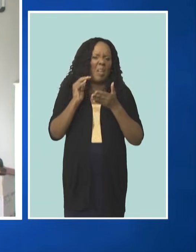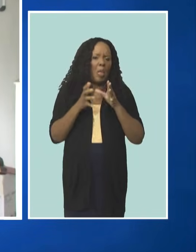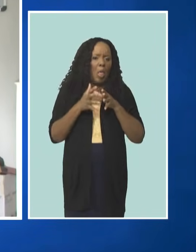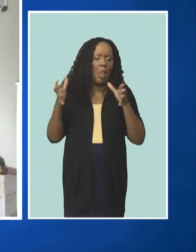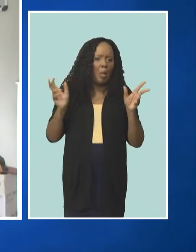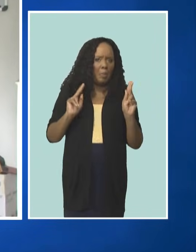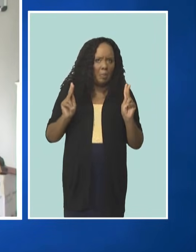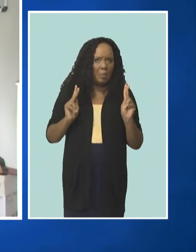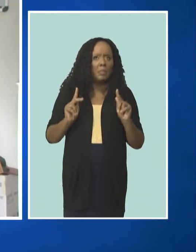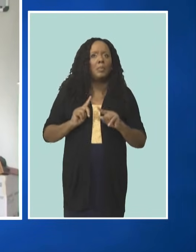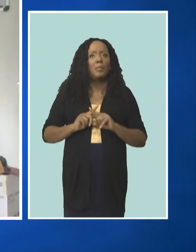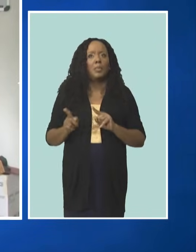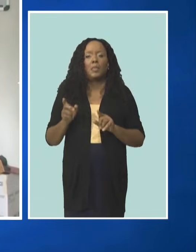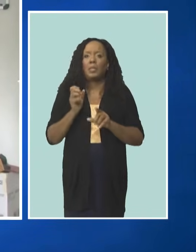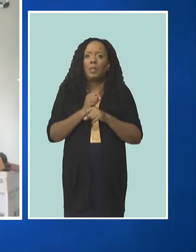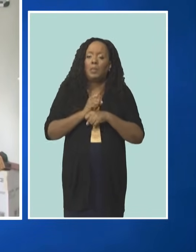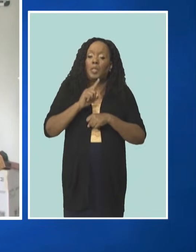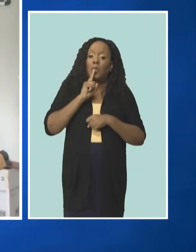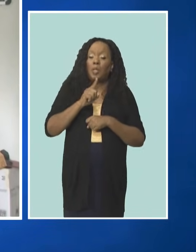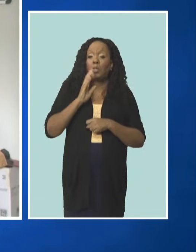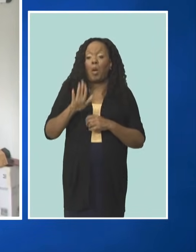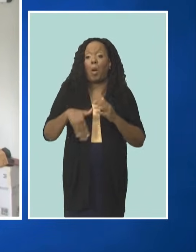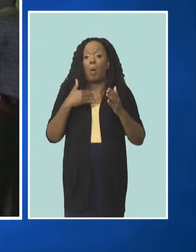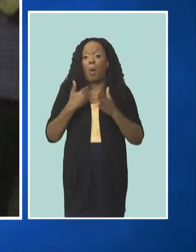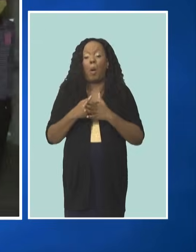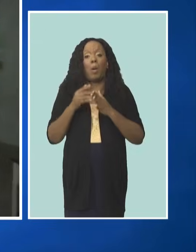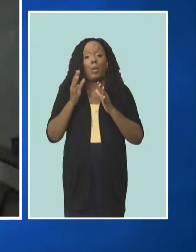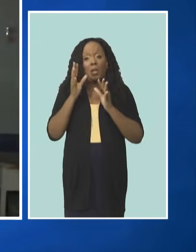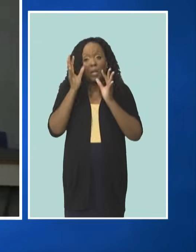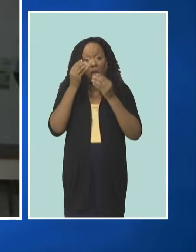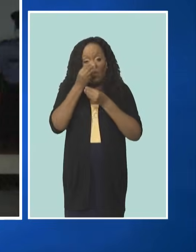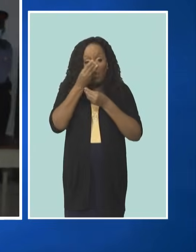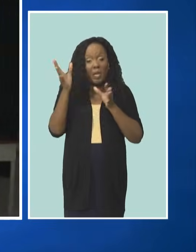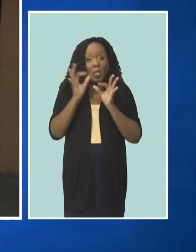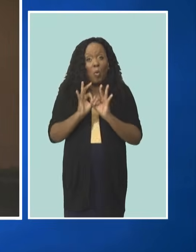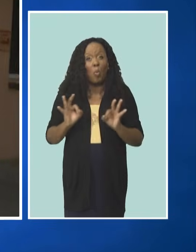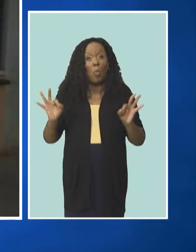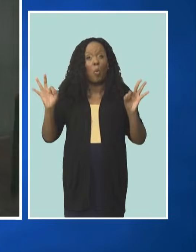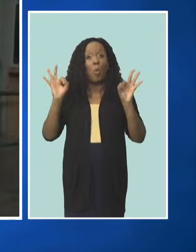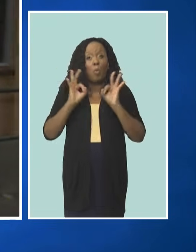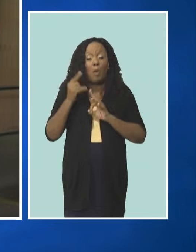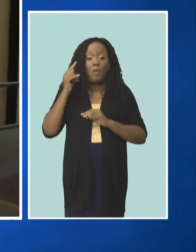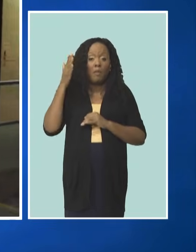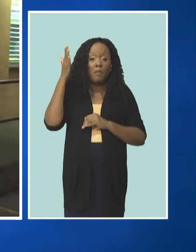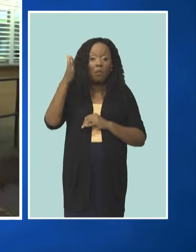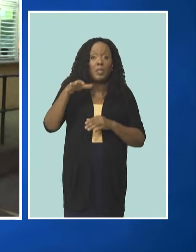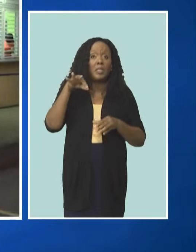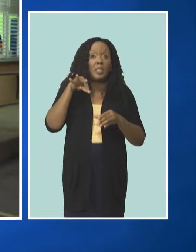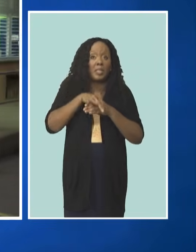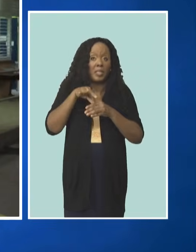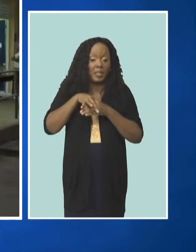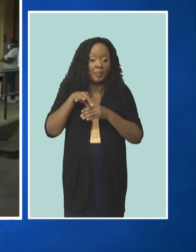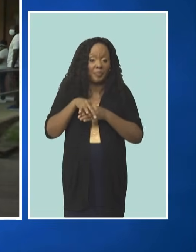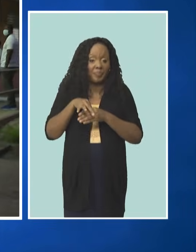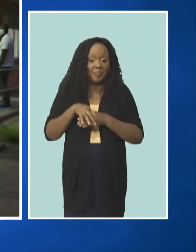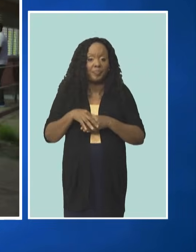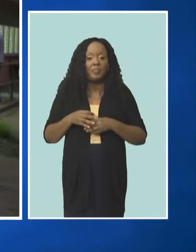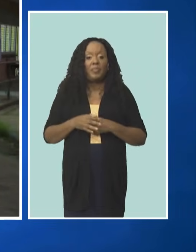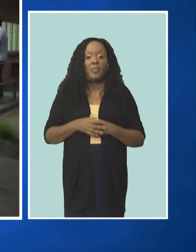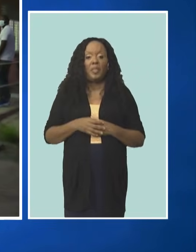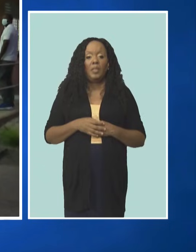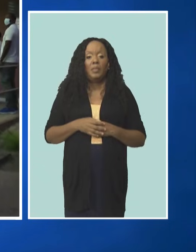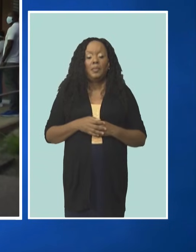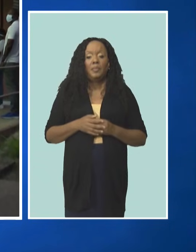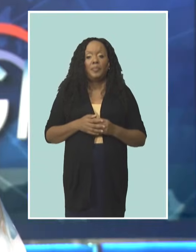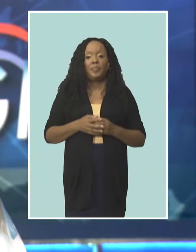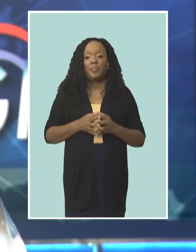insists accuracy is critical, especially ahead of any future election. Deanza Roberts, CBC News.